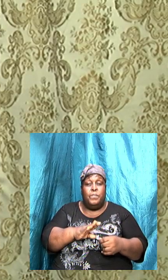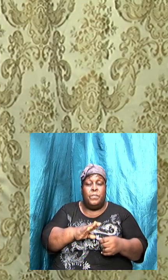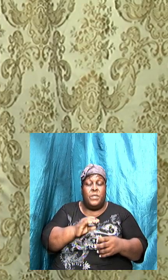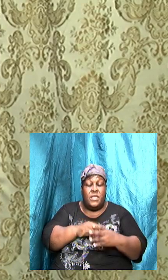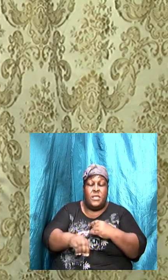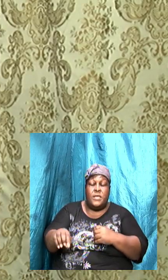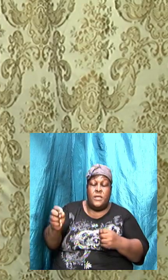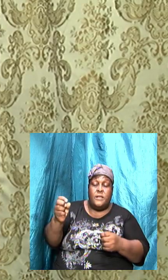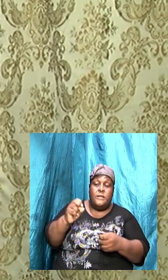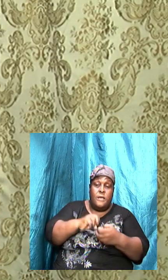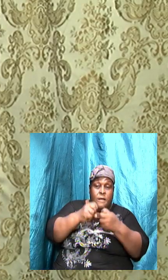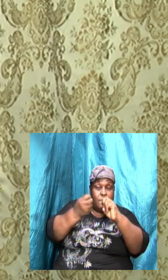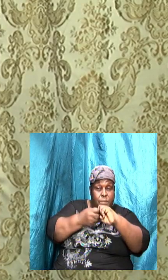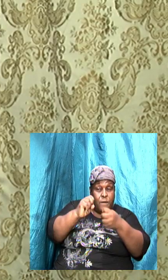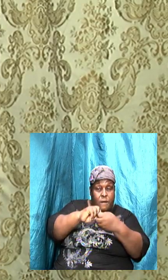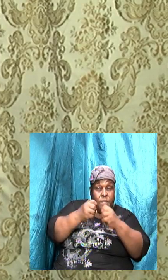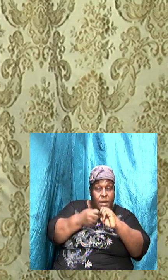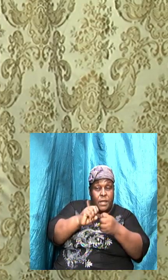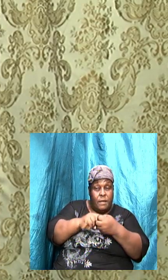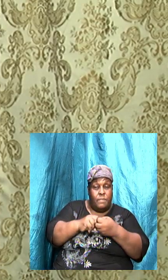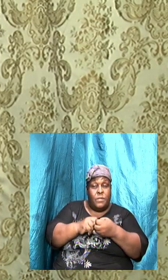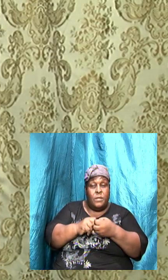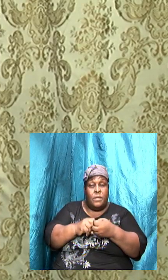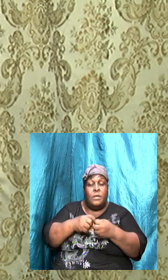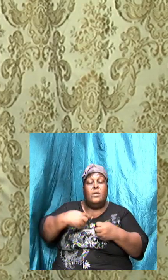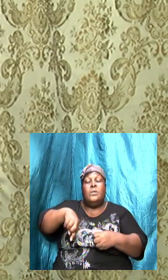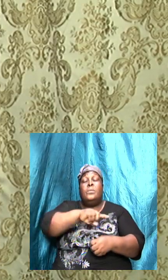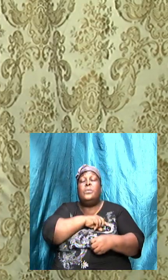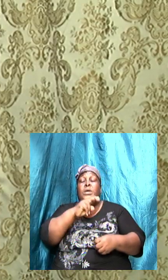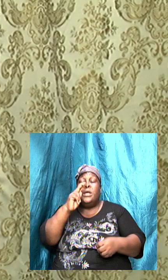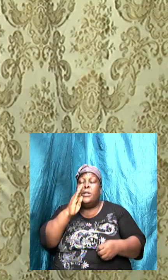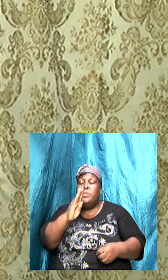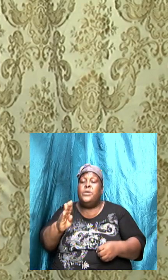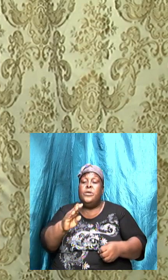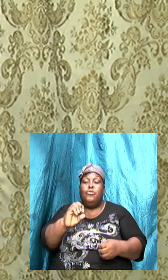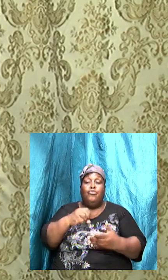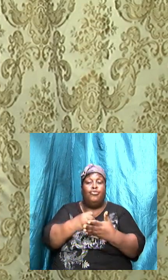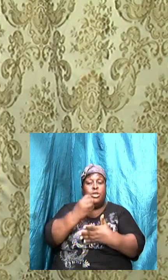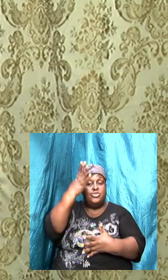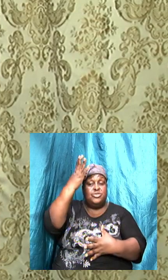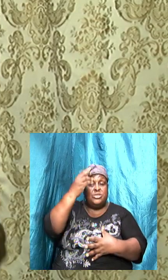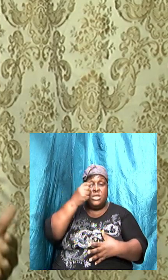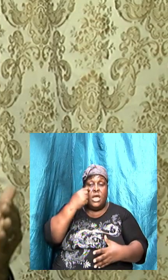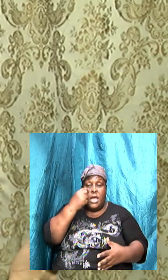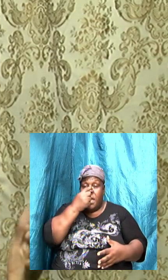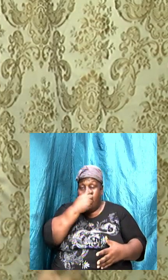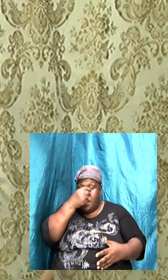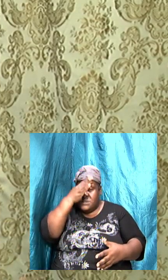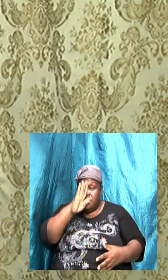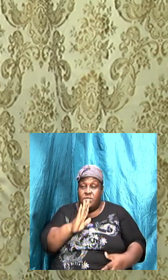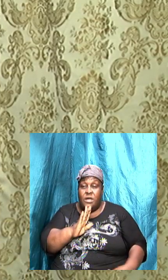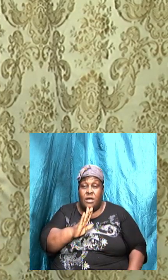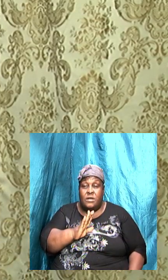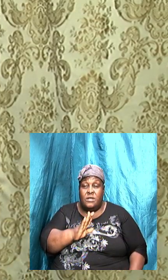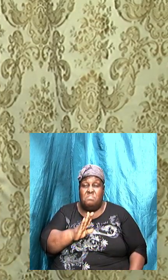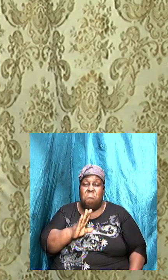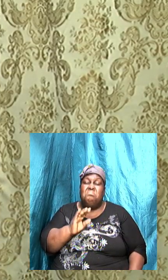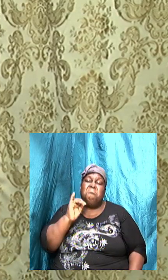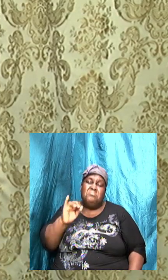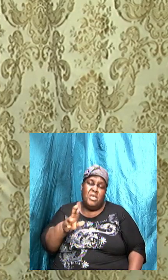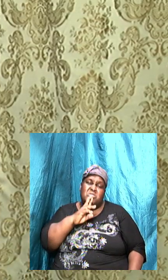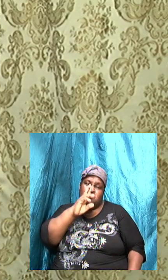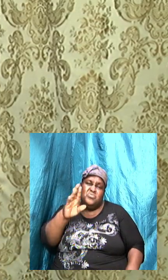it. We will be rich in the eyes of Almighty God. And that is really what matters. You know, men